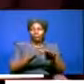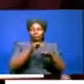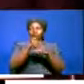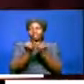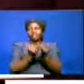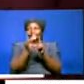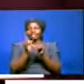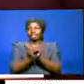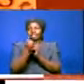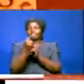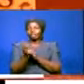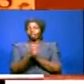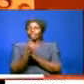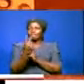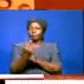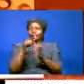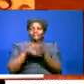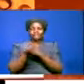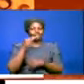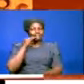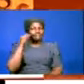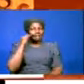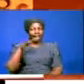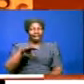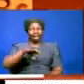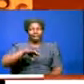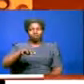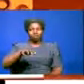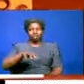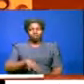Februari katika kaunti ya Siaya. Nasio Kwari, Darubini.